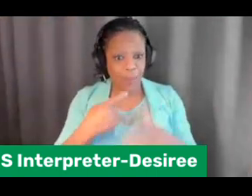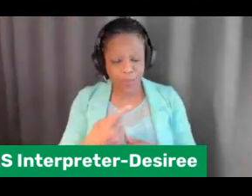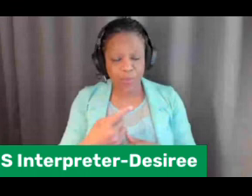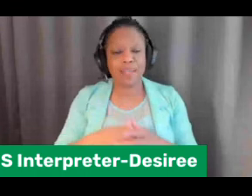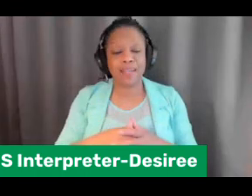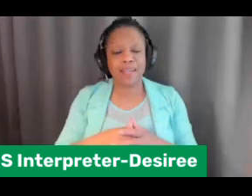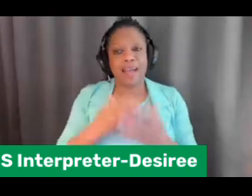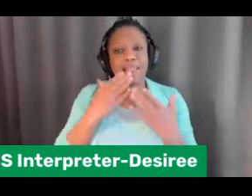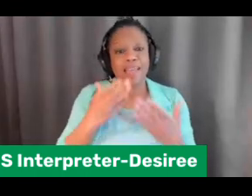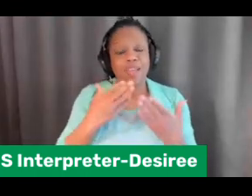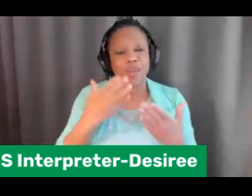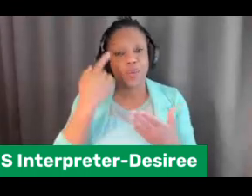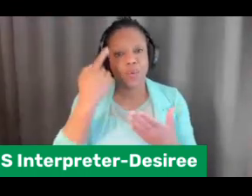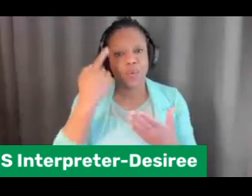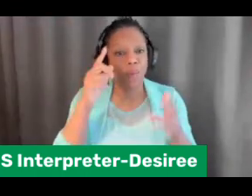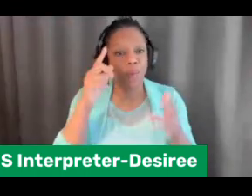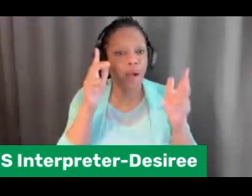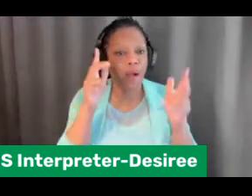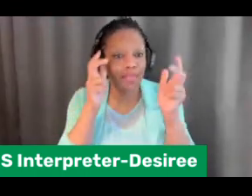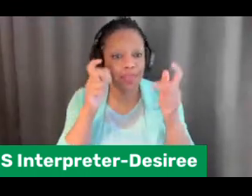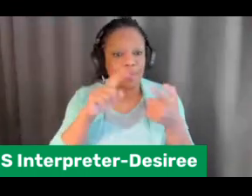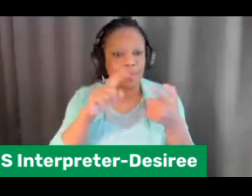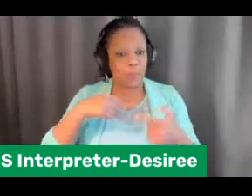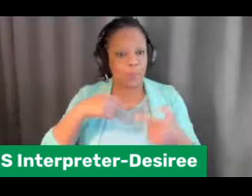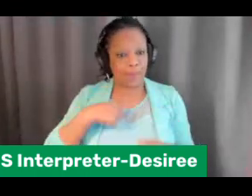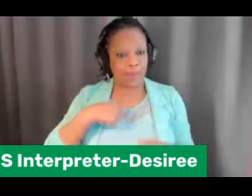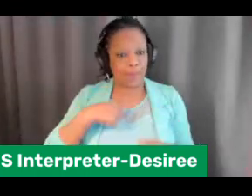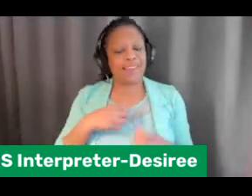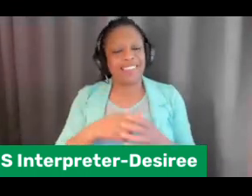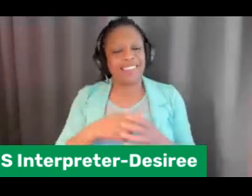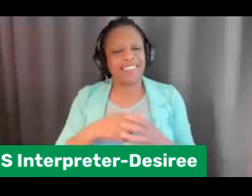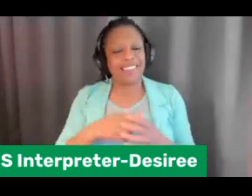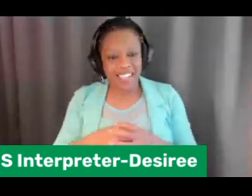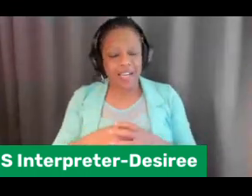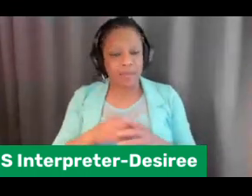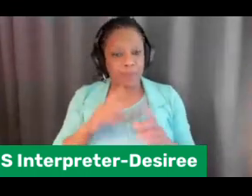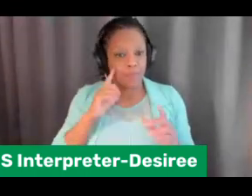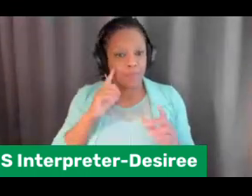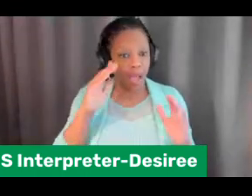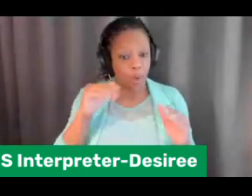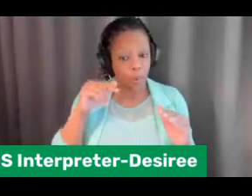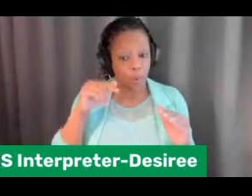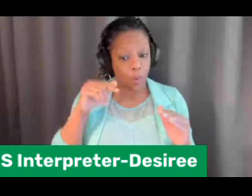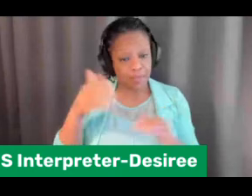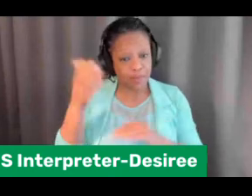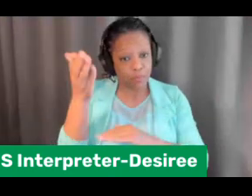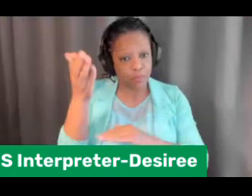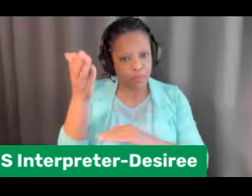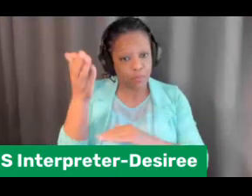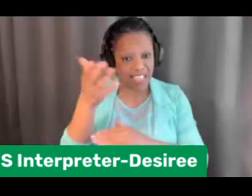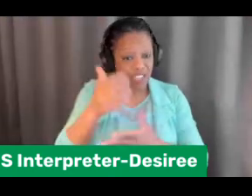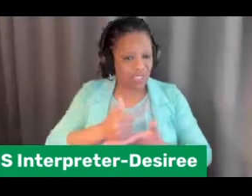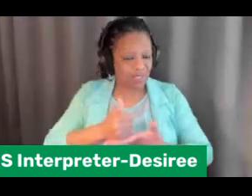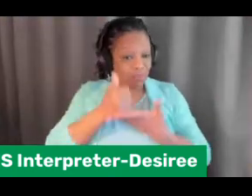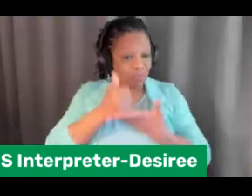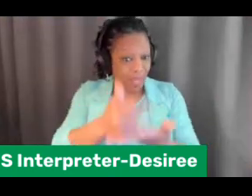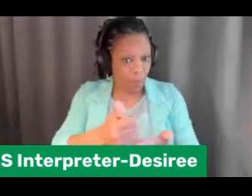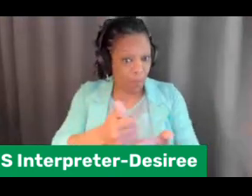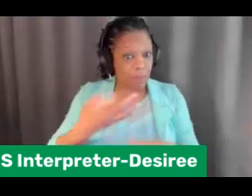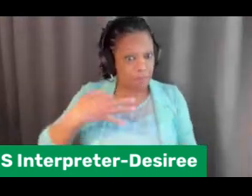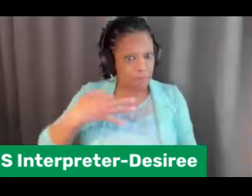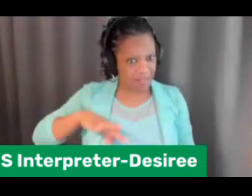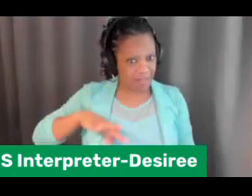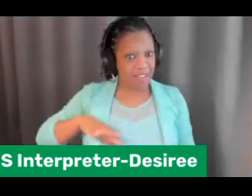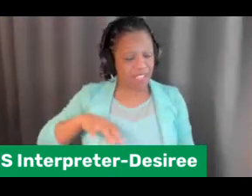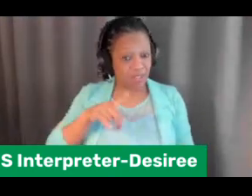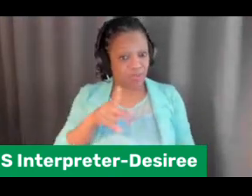Thank you for listening to me. I hope that this presentation was fruitful for you. I would love to hear from